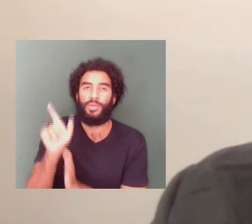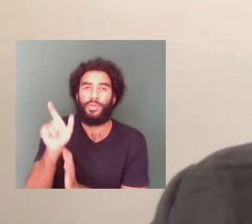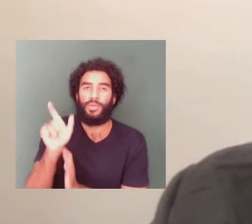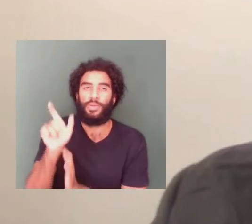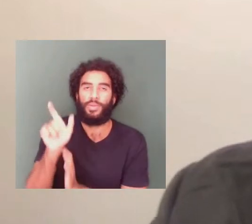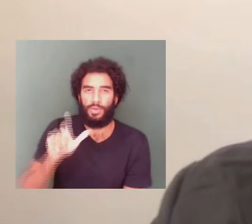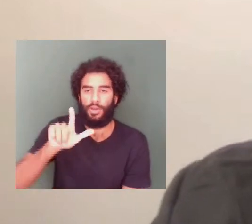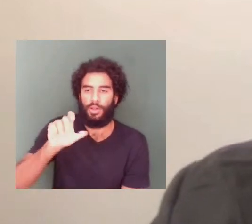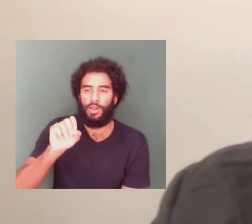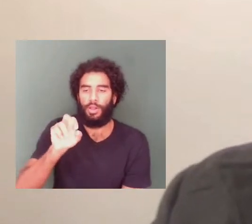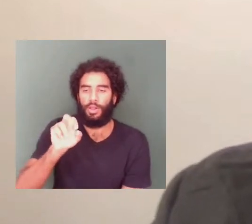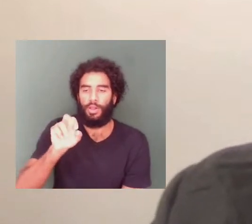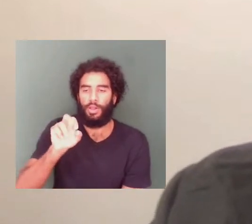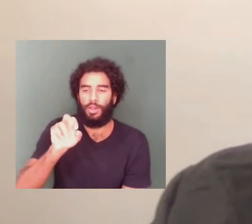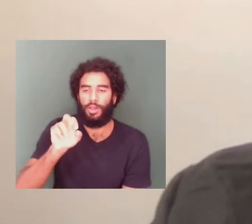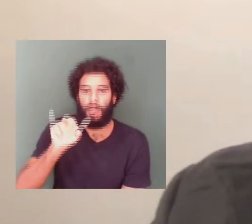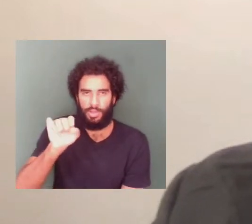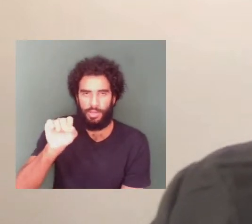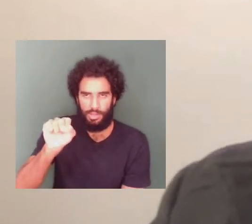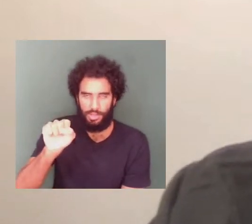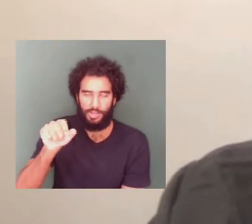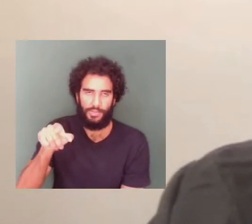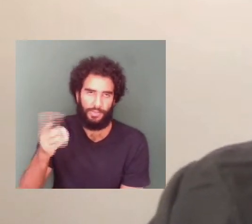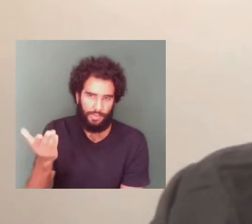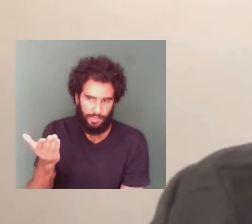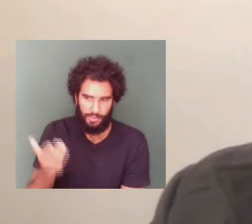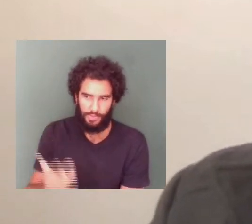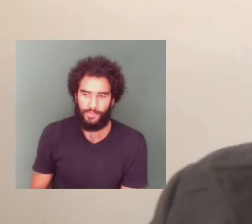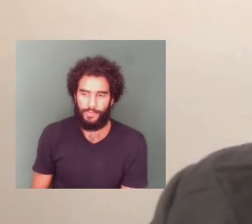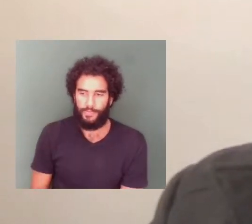we have a question for Dr. Lawrence Grimistro.